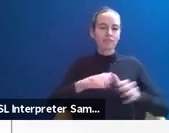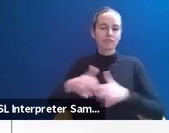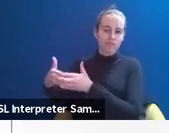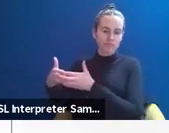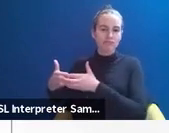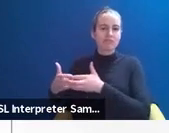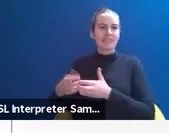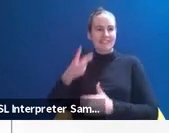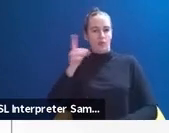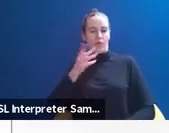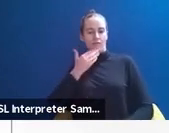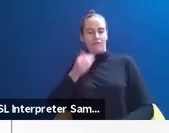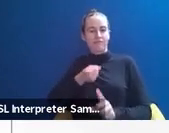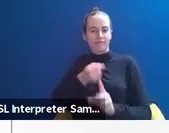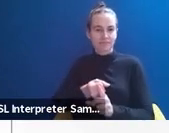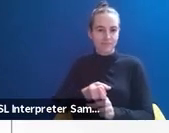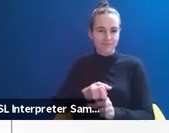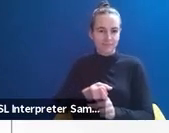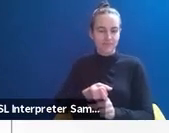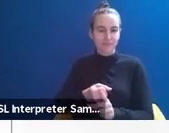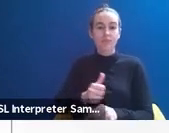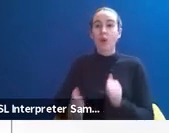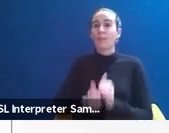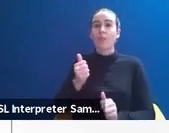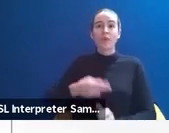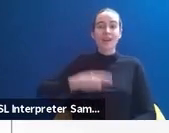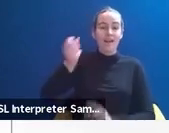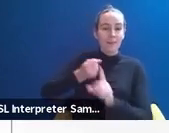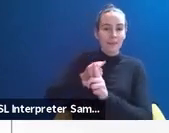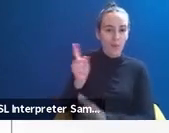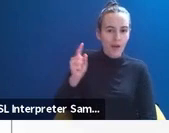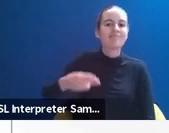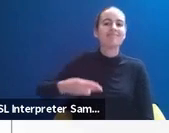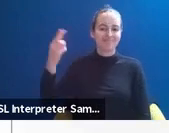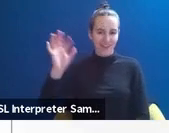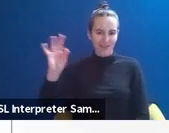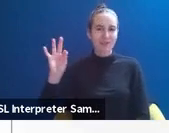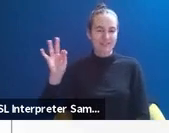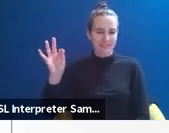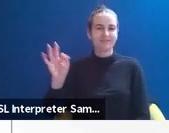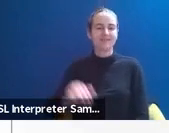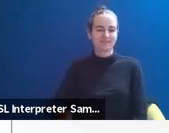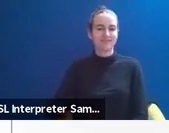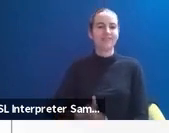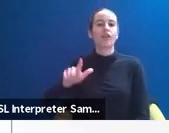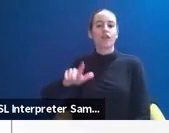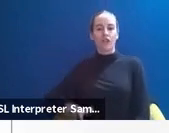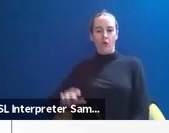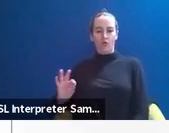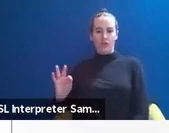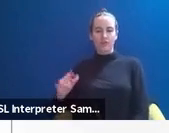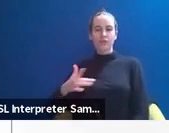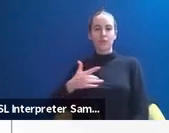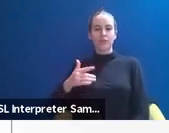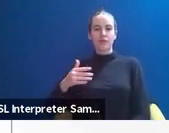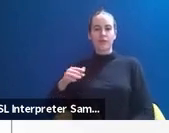its effect. And where we see the greatest effects is in the higher frequencies and then also in the lower frequencies. It's just that